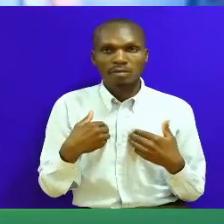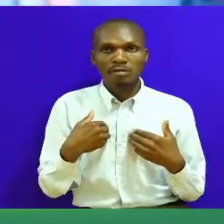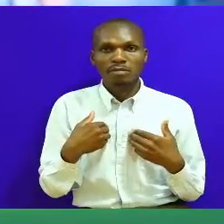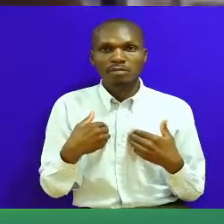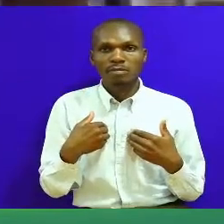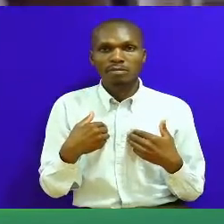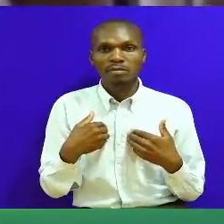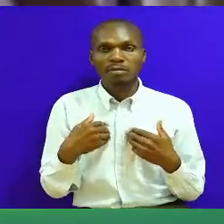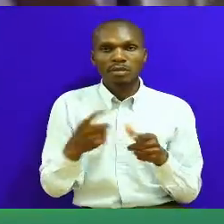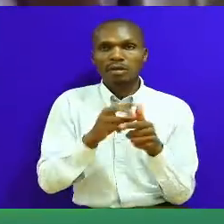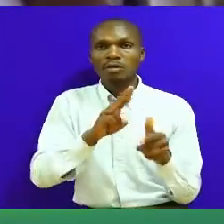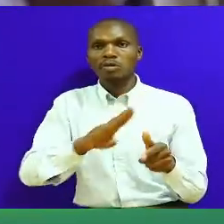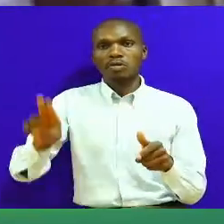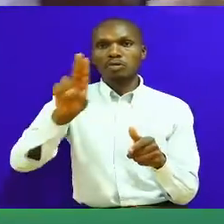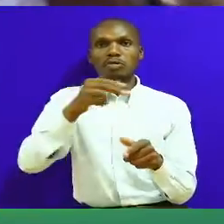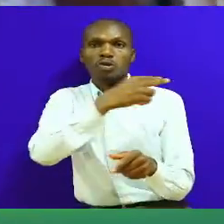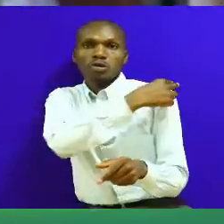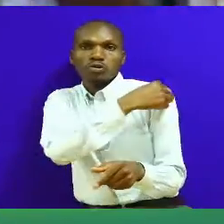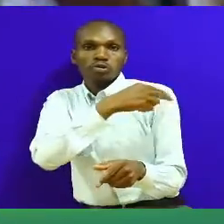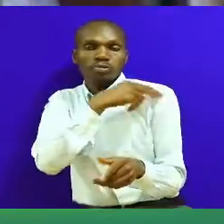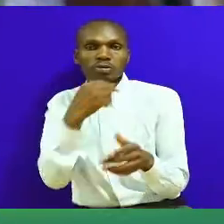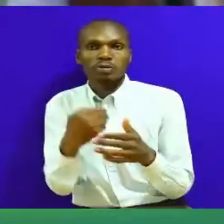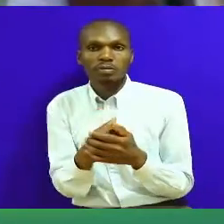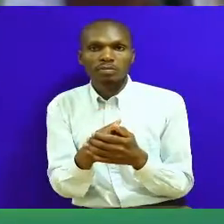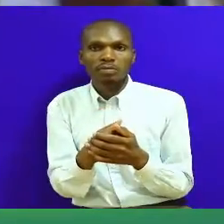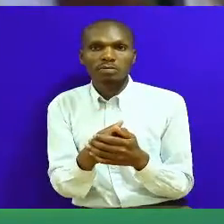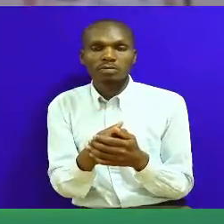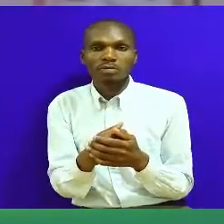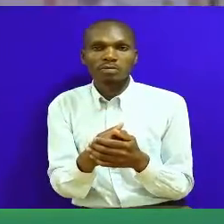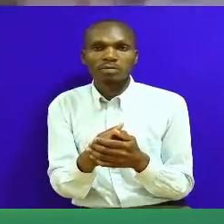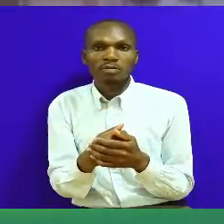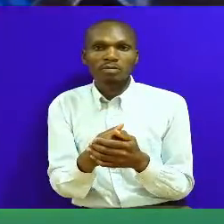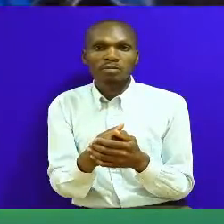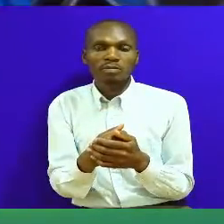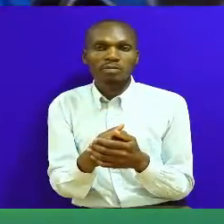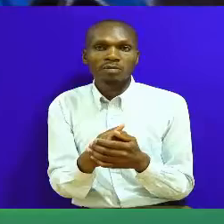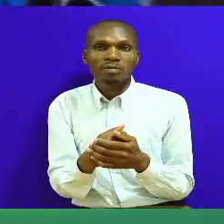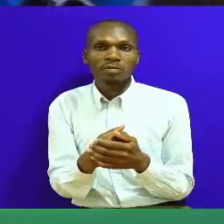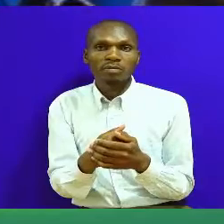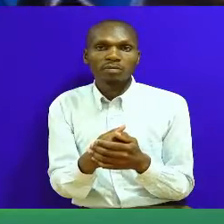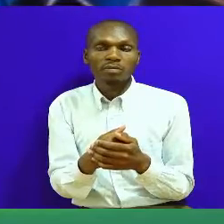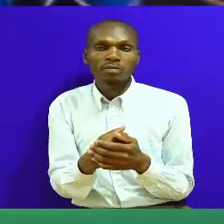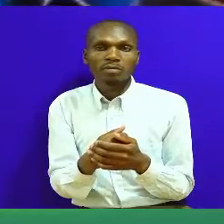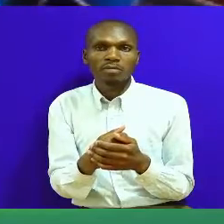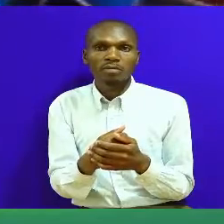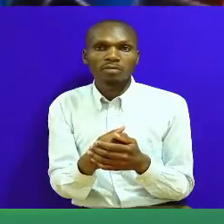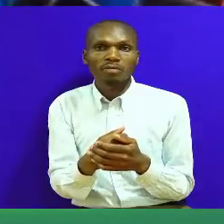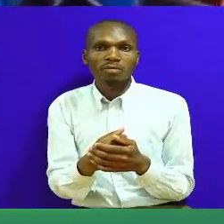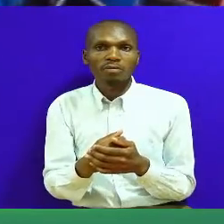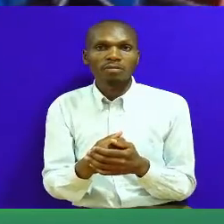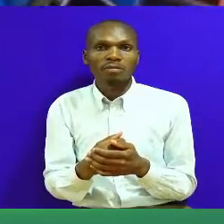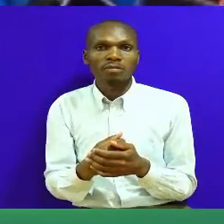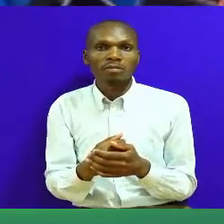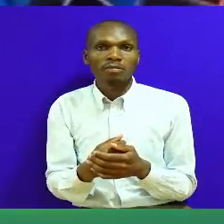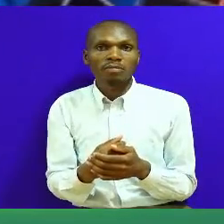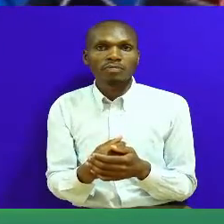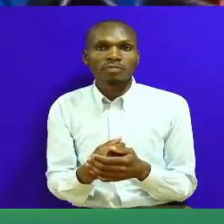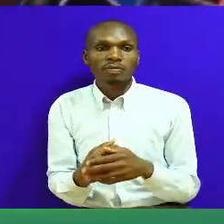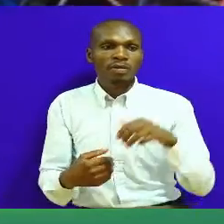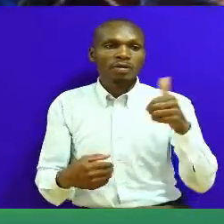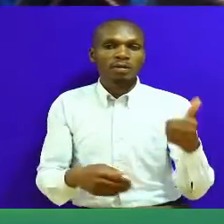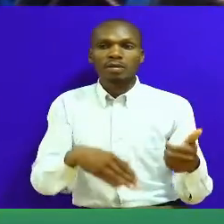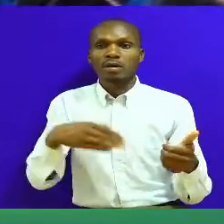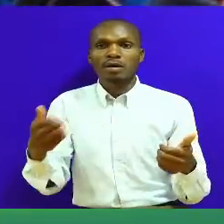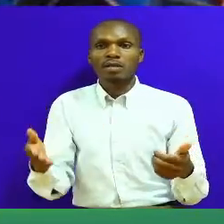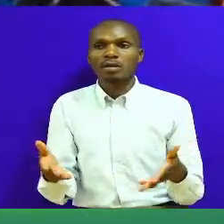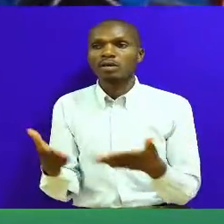yago te kutumike se nyagetari ya nene, referral hospital, na hende ayanda ilu jail center,